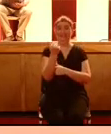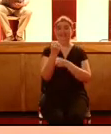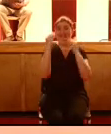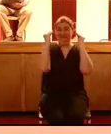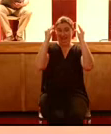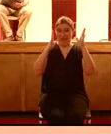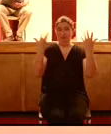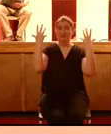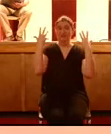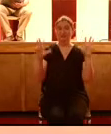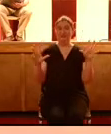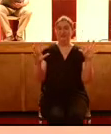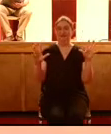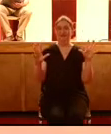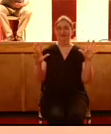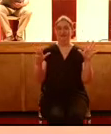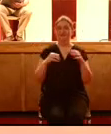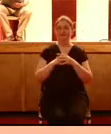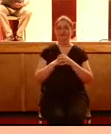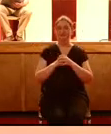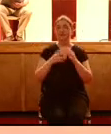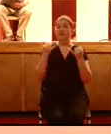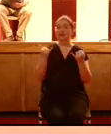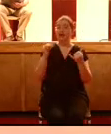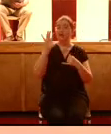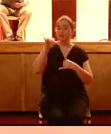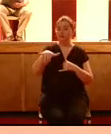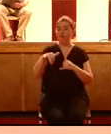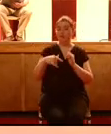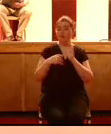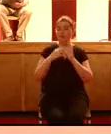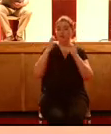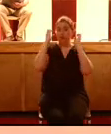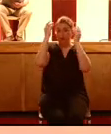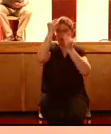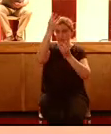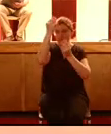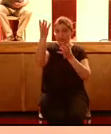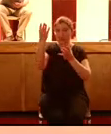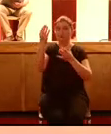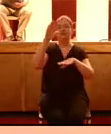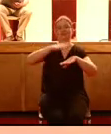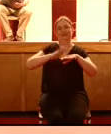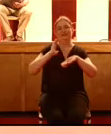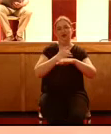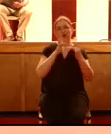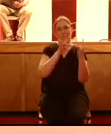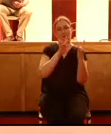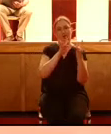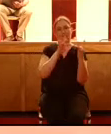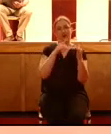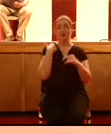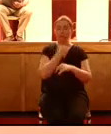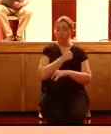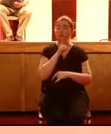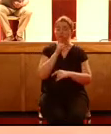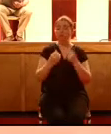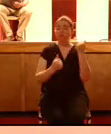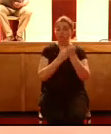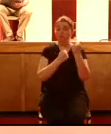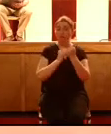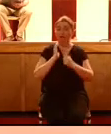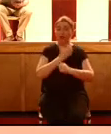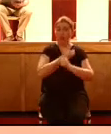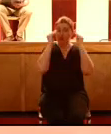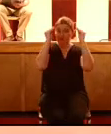is found on the Florida Department of Education website. We are supporting our teachers and helping them to remain teachers in our county. They're